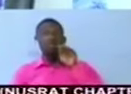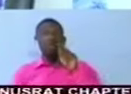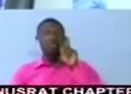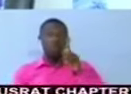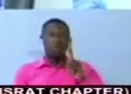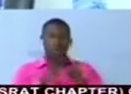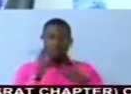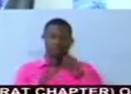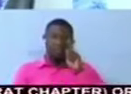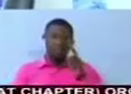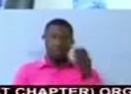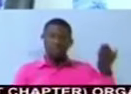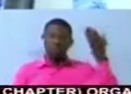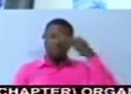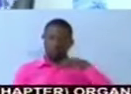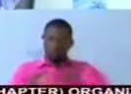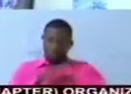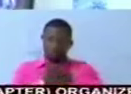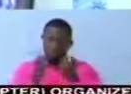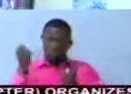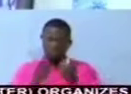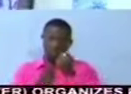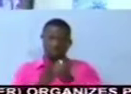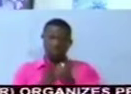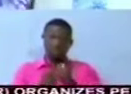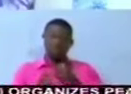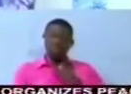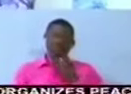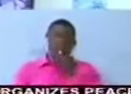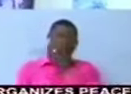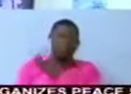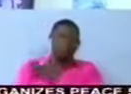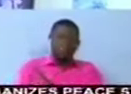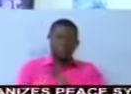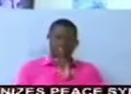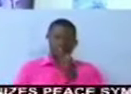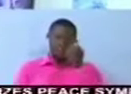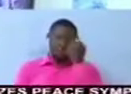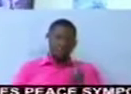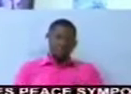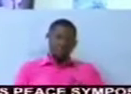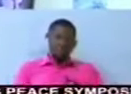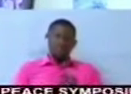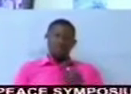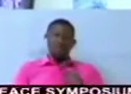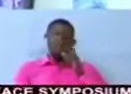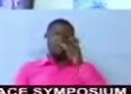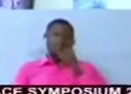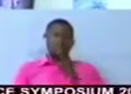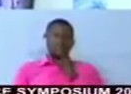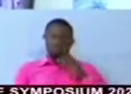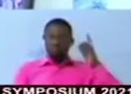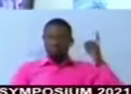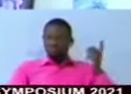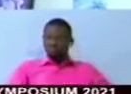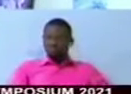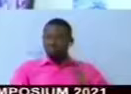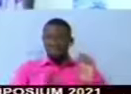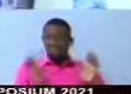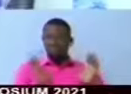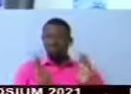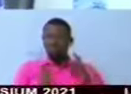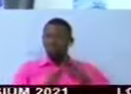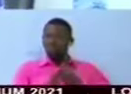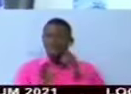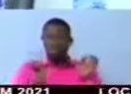they were all parked in the vehicle. Dem des man kenn mi nga amne doruñ ma gañu ma man ma des ci sel bi. Except me that I was never beaten and